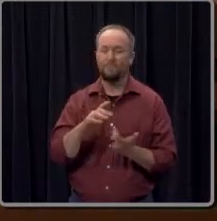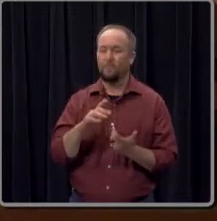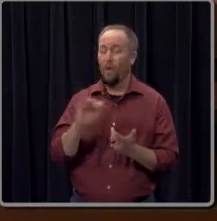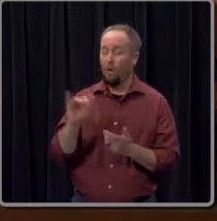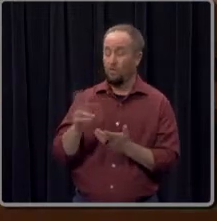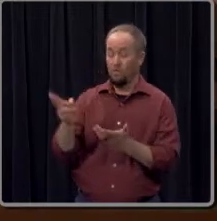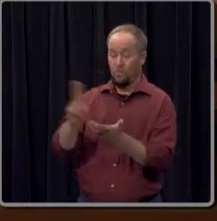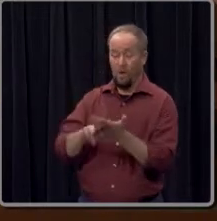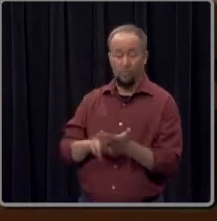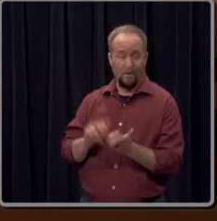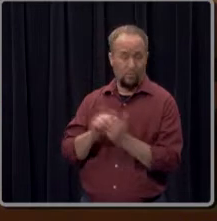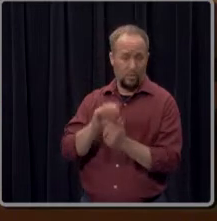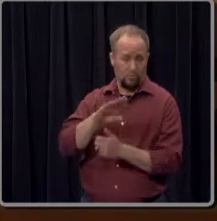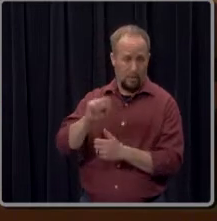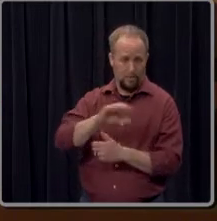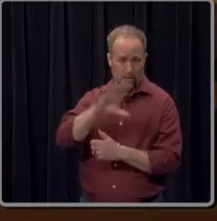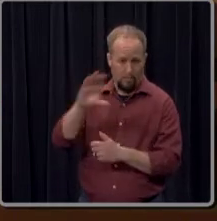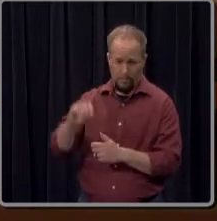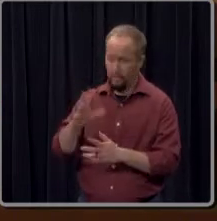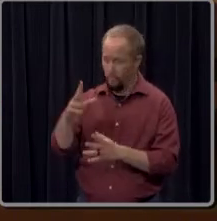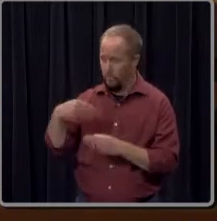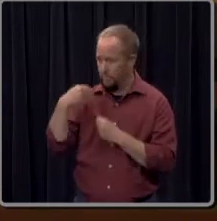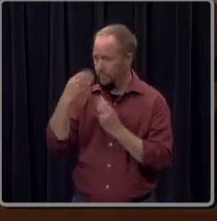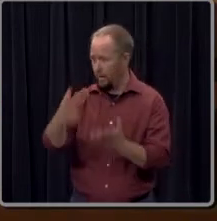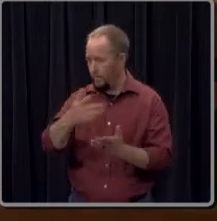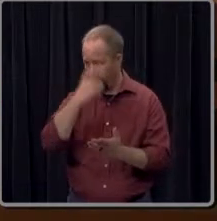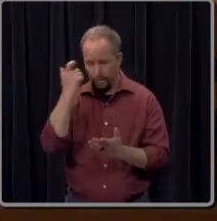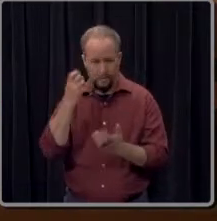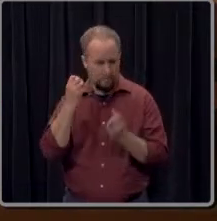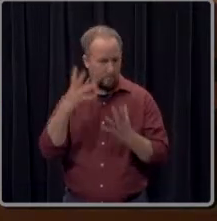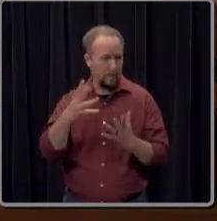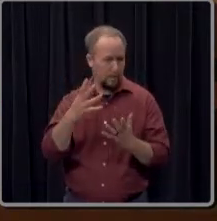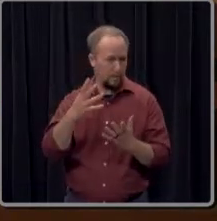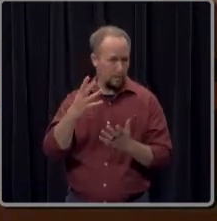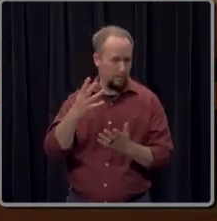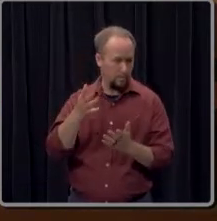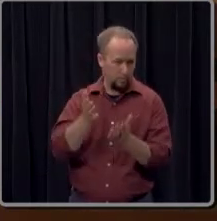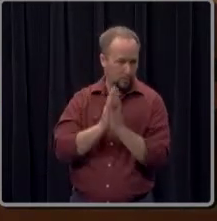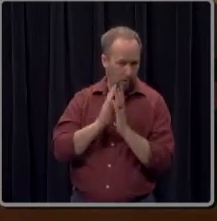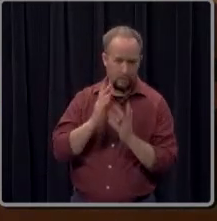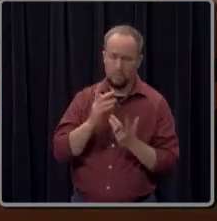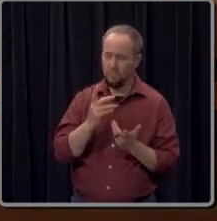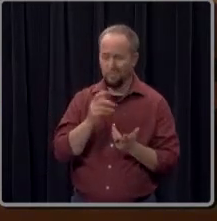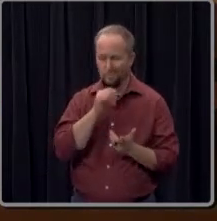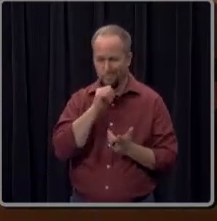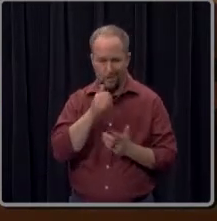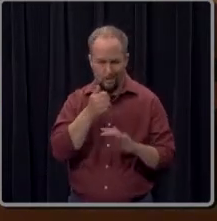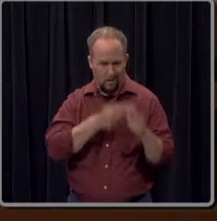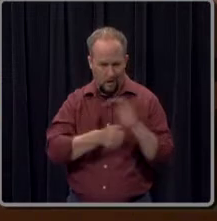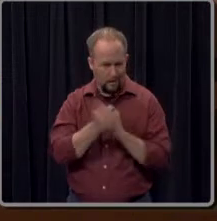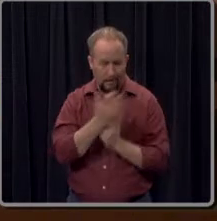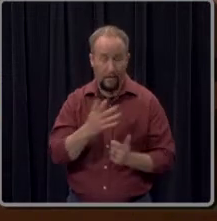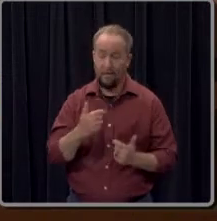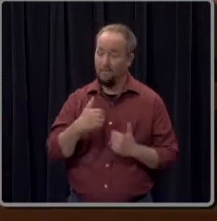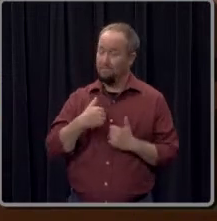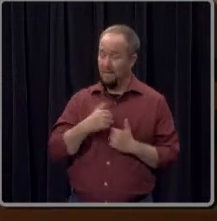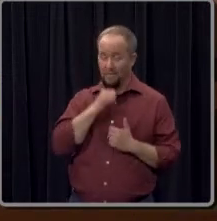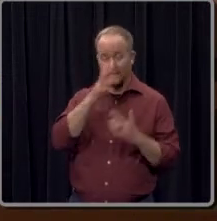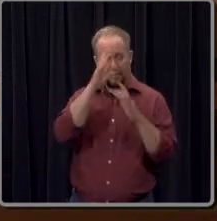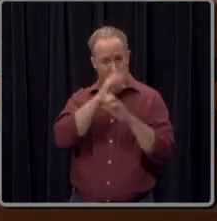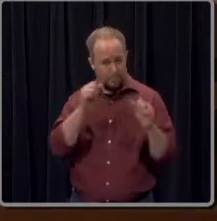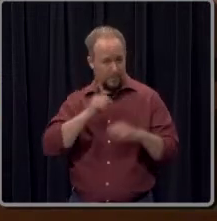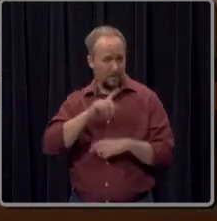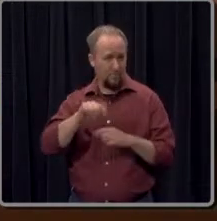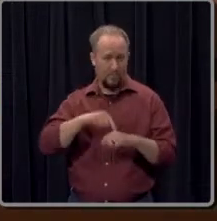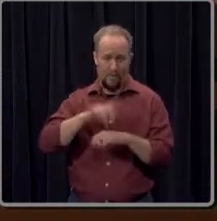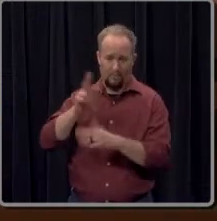provided it, as a result of several core requests. We have nothing to hide there. I wasn't the superintendent when that contract was put